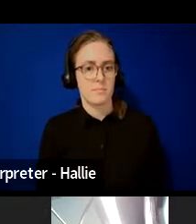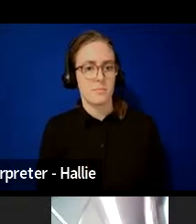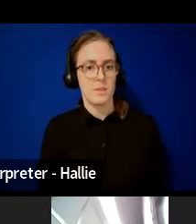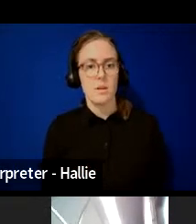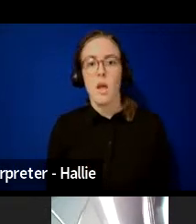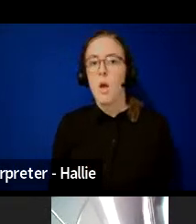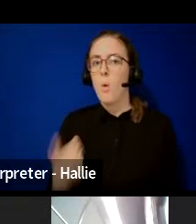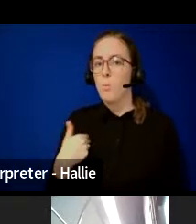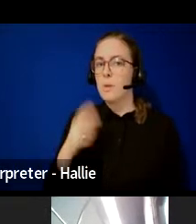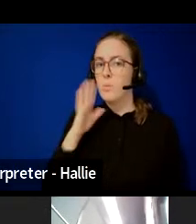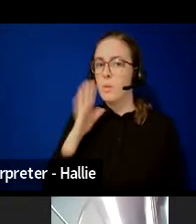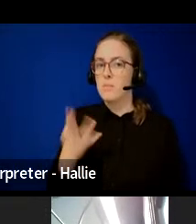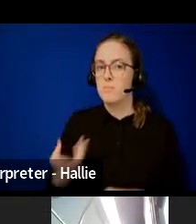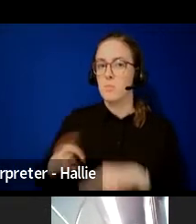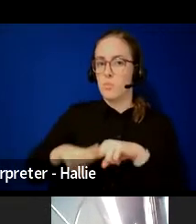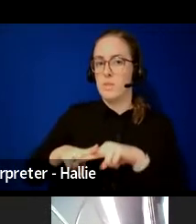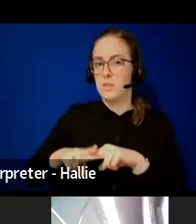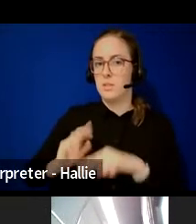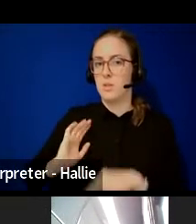We'll increase our presence there, Commissioner.